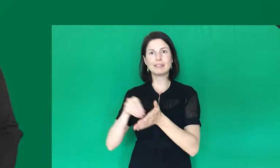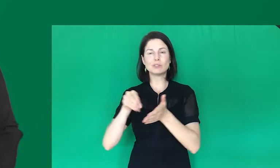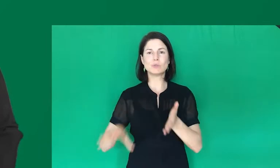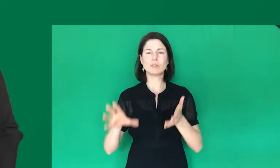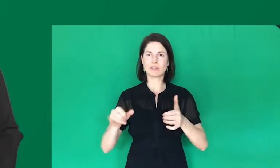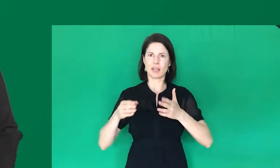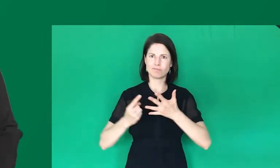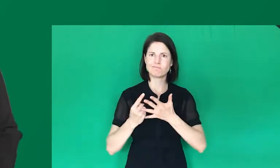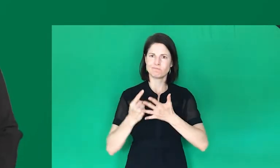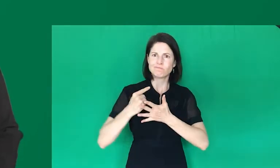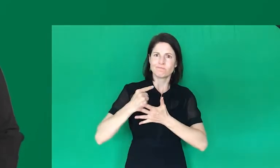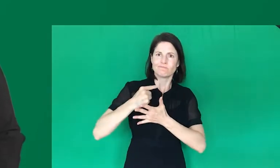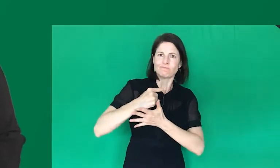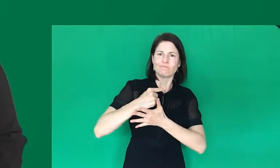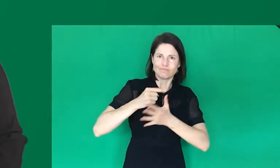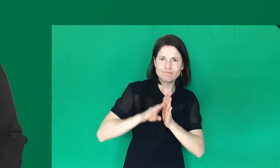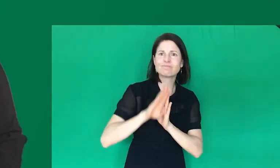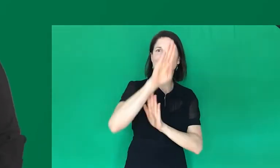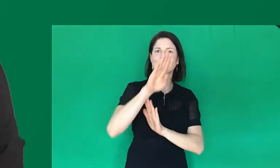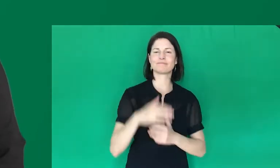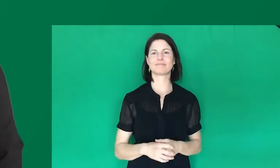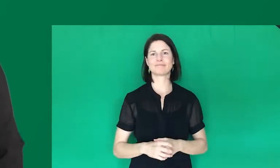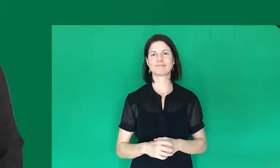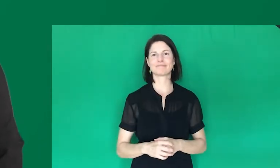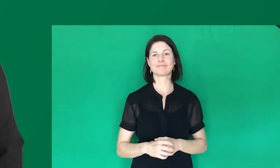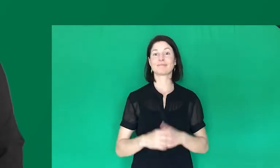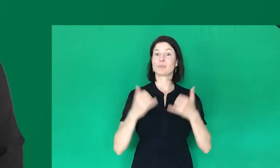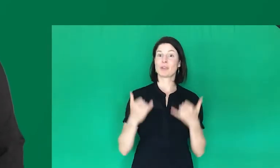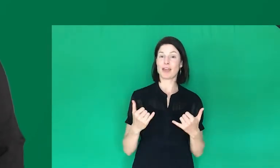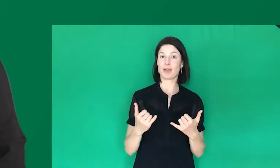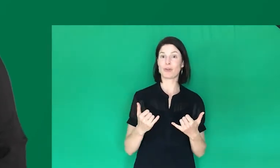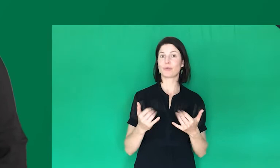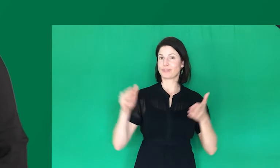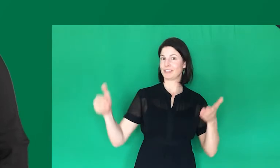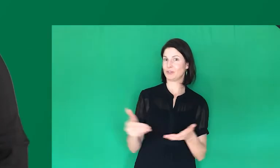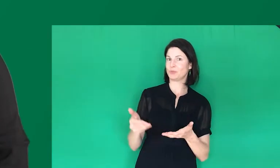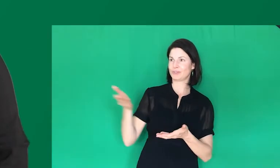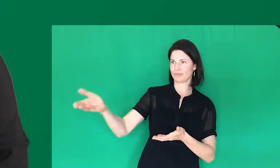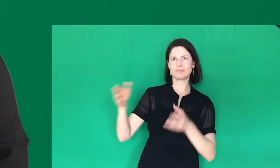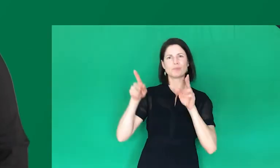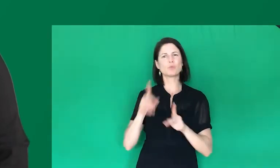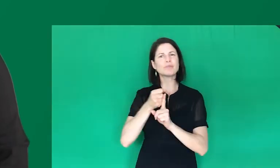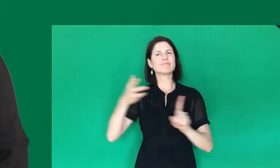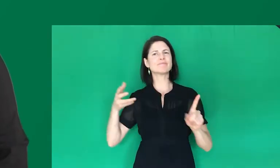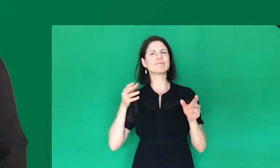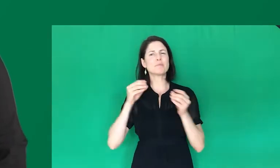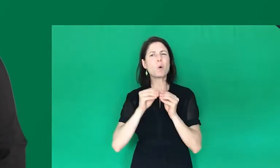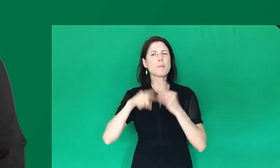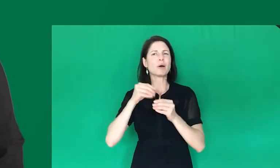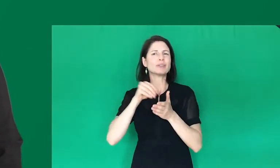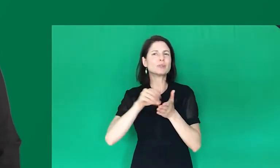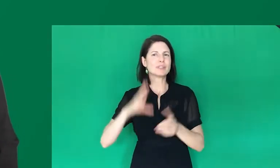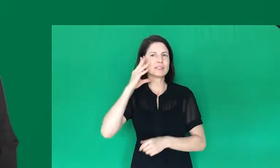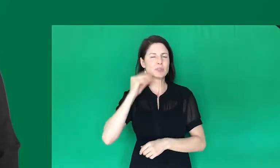overcome these obstacles so they can continue to rise. So here to tell us more about the student experience at Sacramento State,